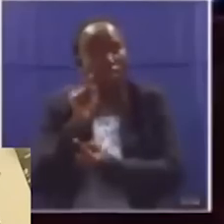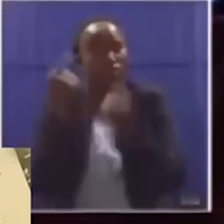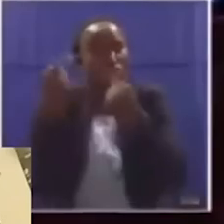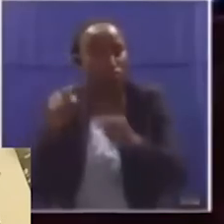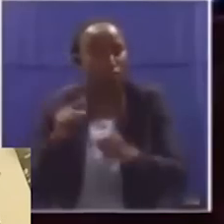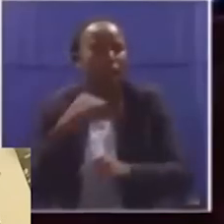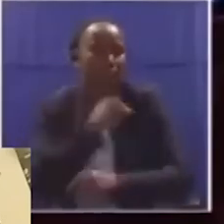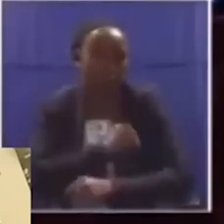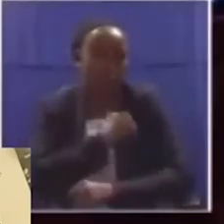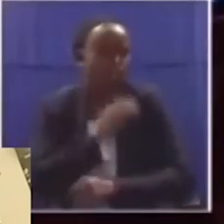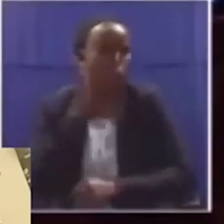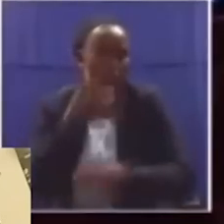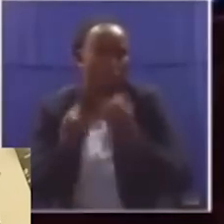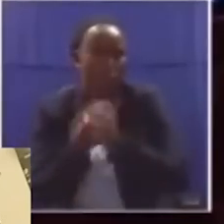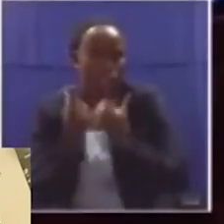Honorable